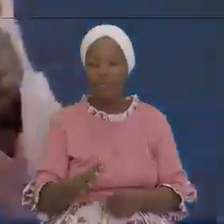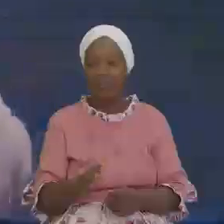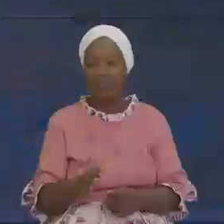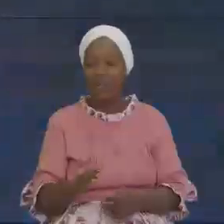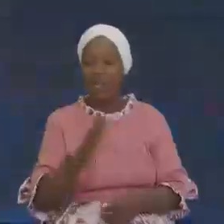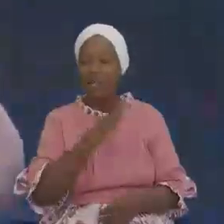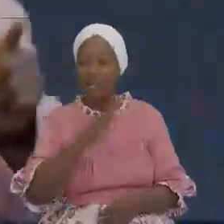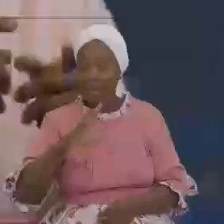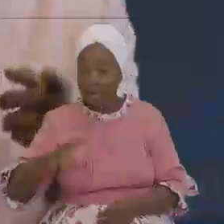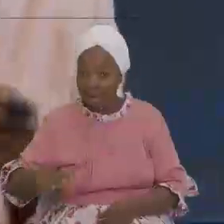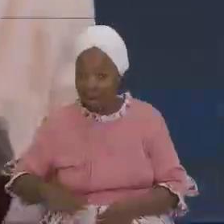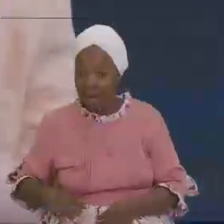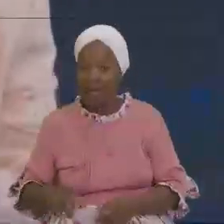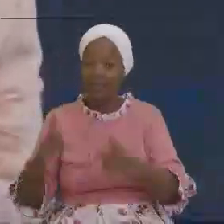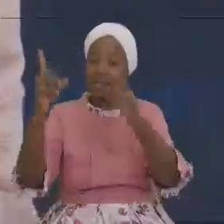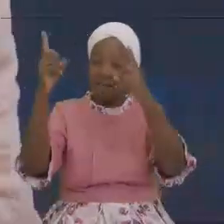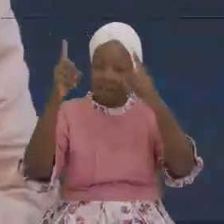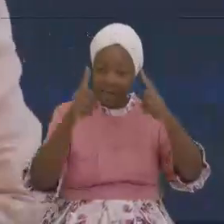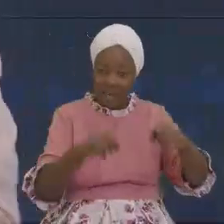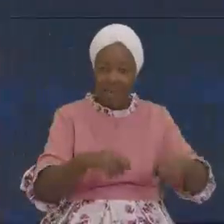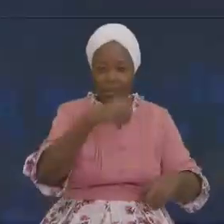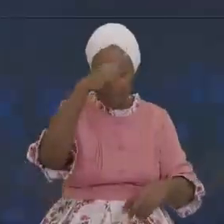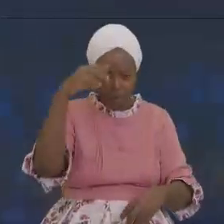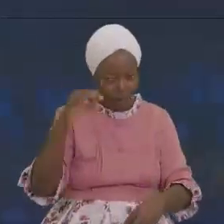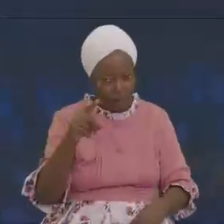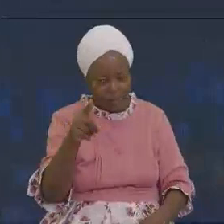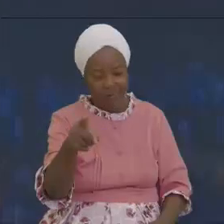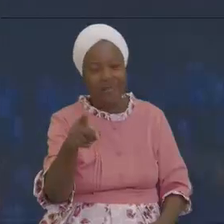Christ came because of you.